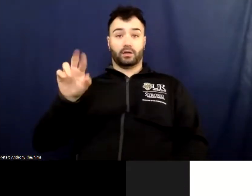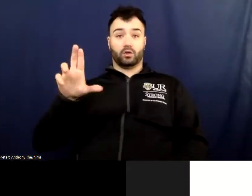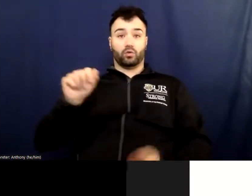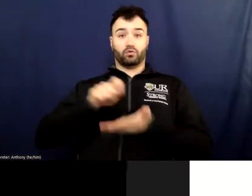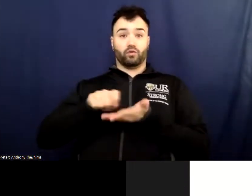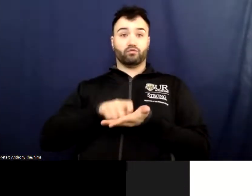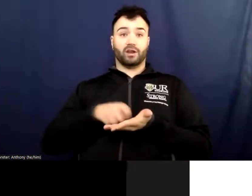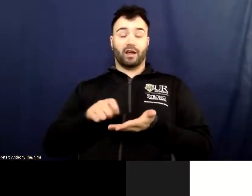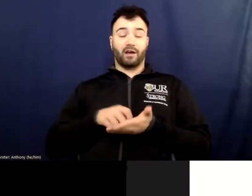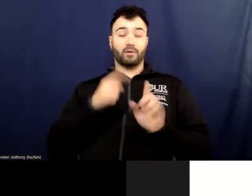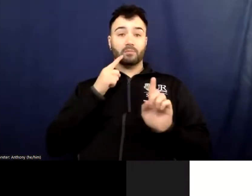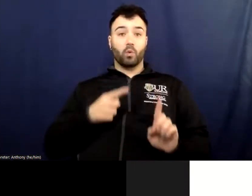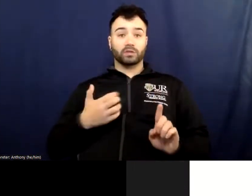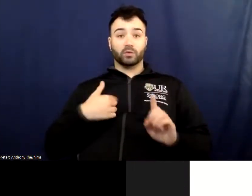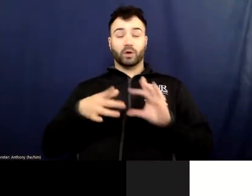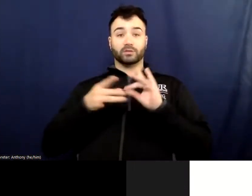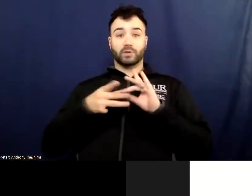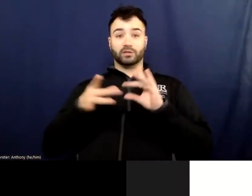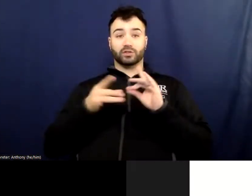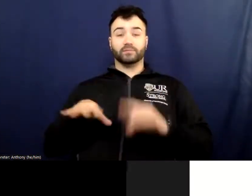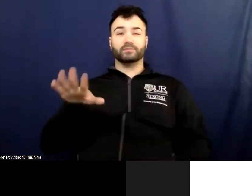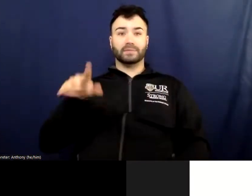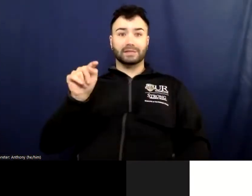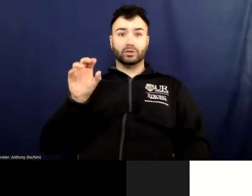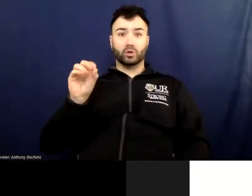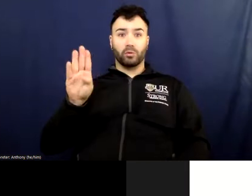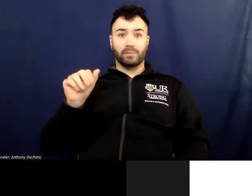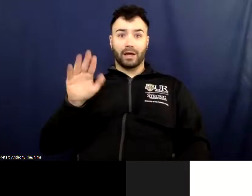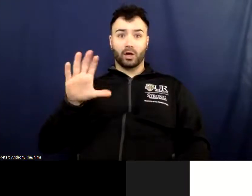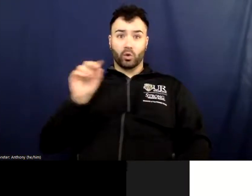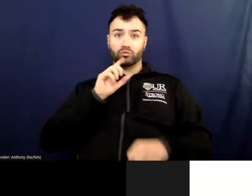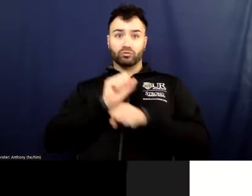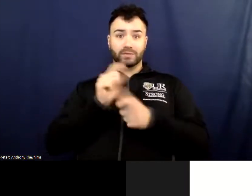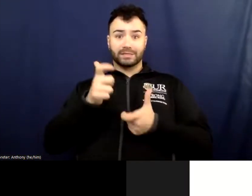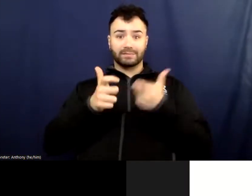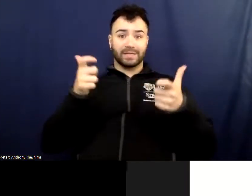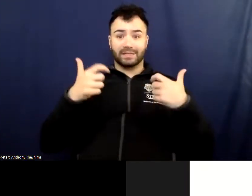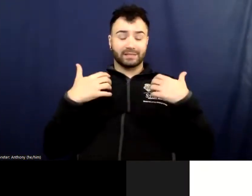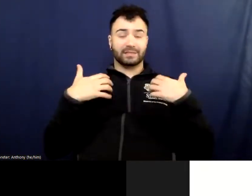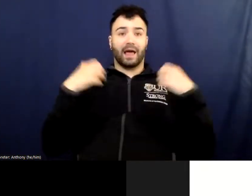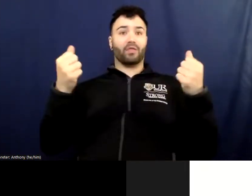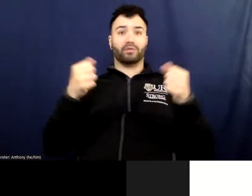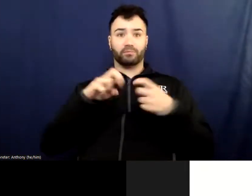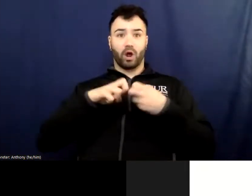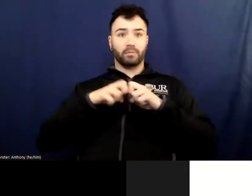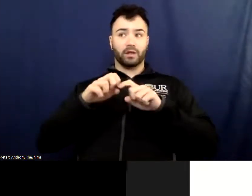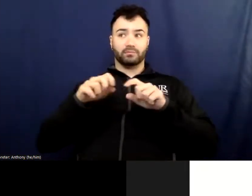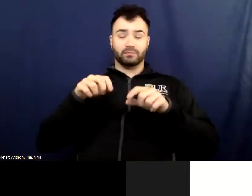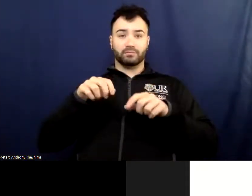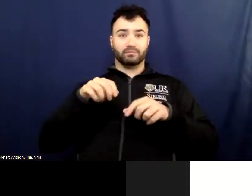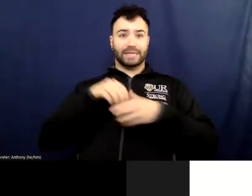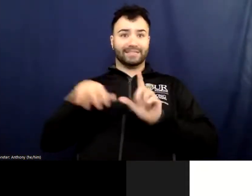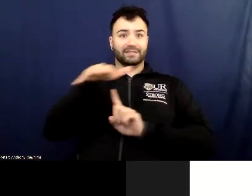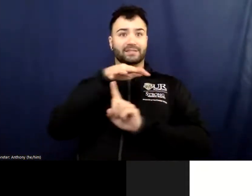as you were talking. So tobacco being the biggest threat to public health. That's amazing after all these years that